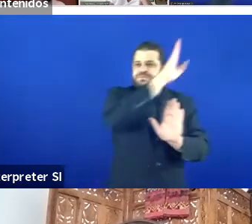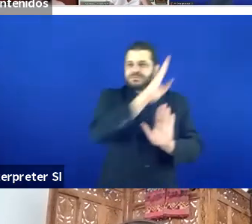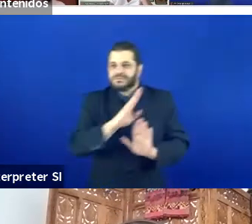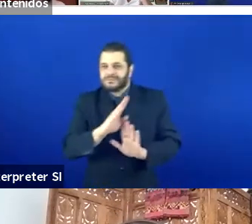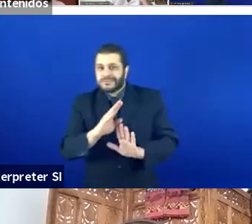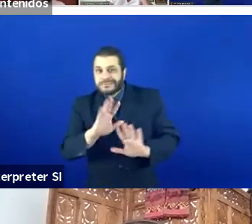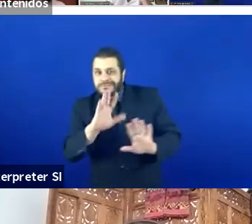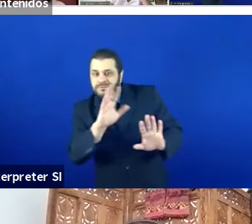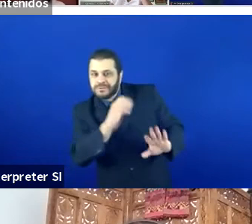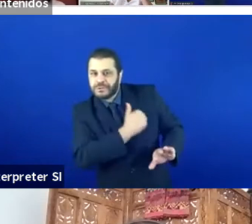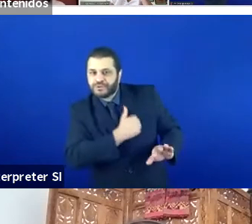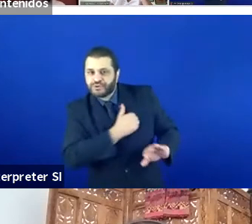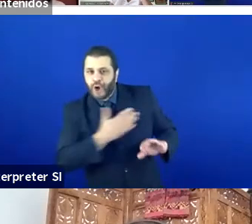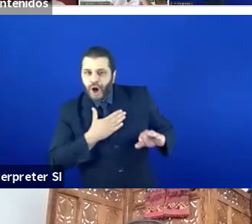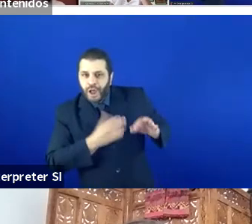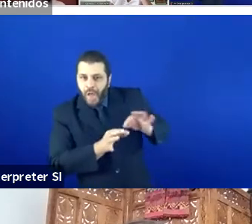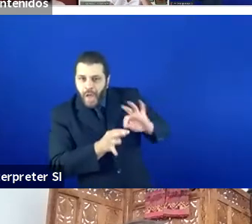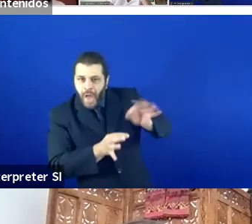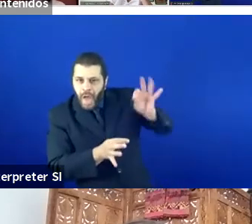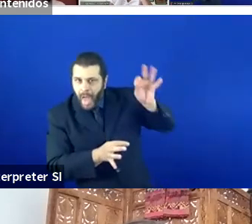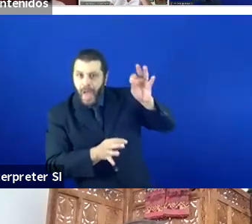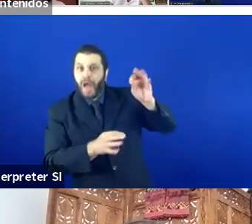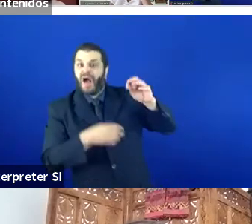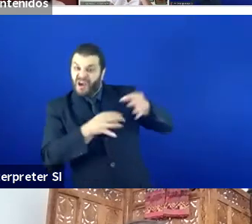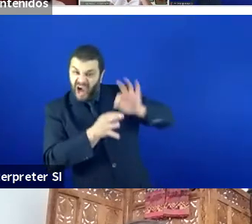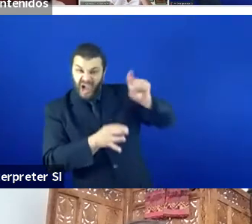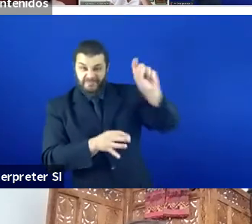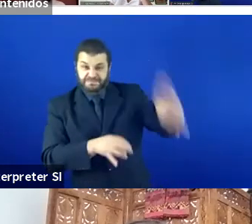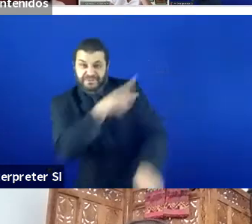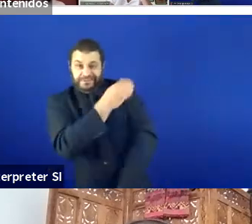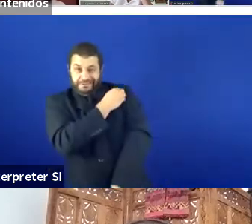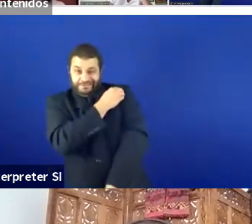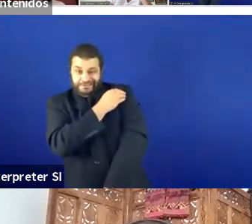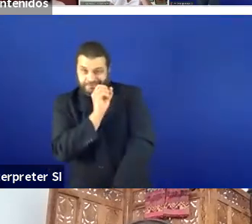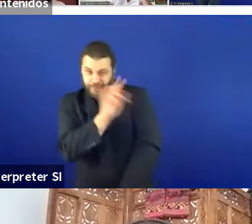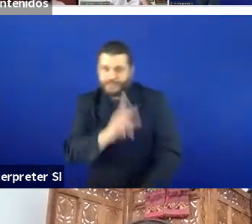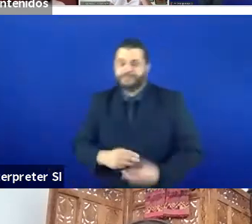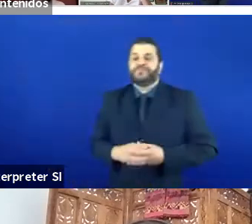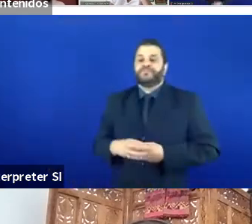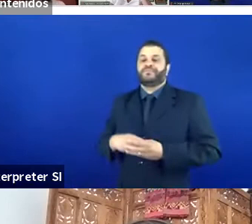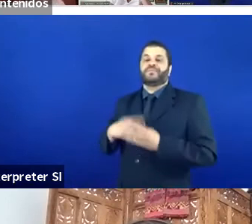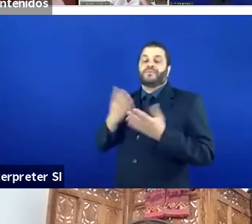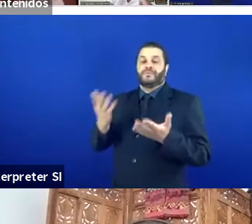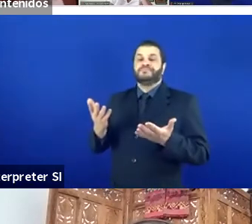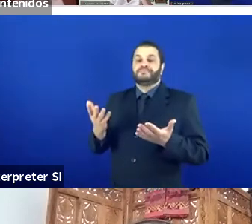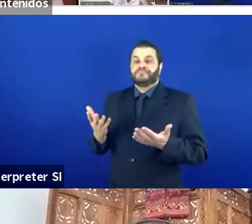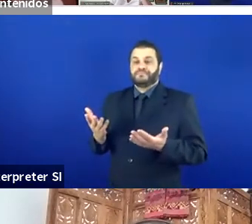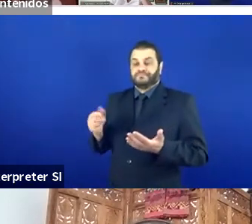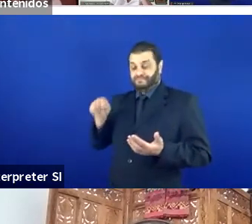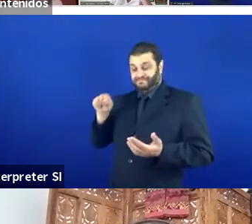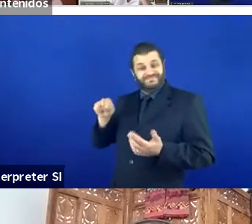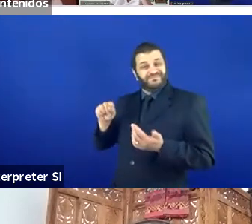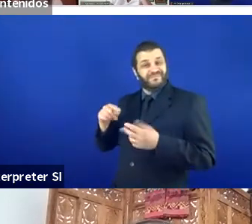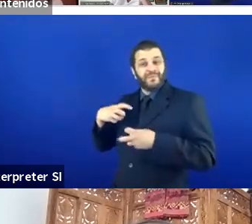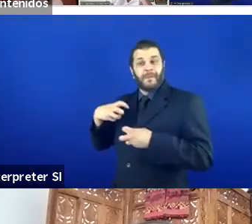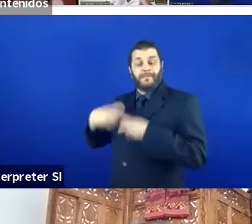again, the recognition of violence and rape and armed conflict, which is one of the great achievements of the 90s and